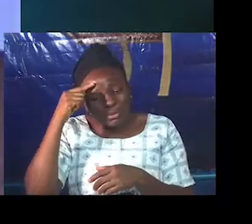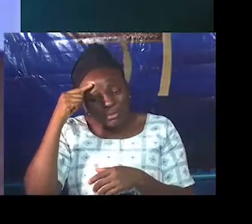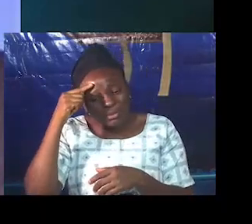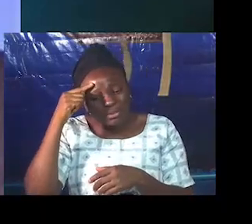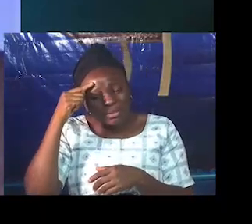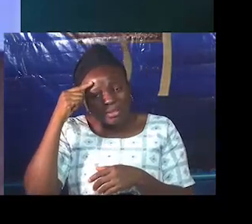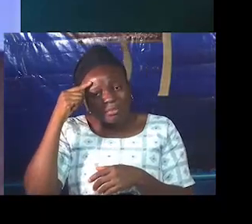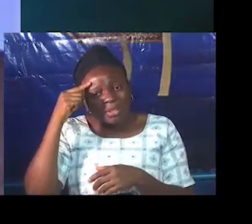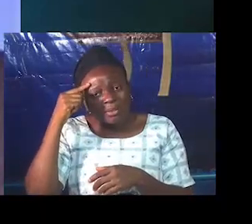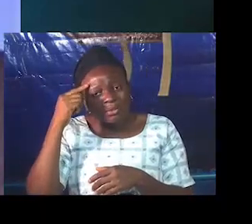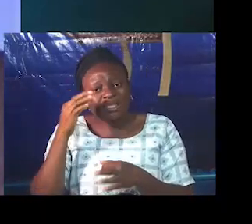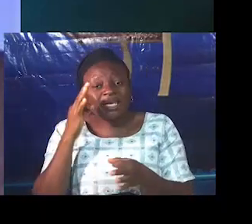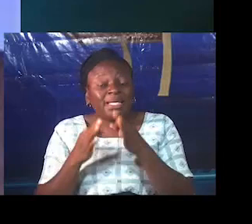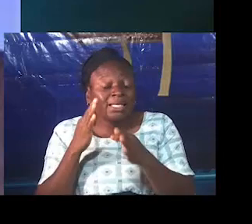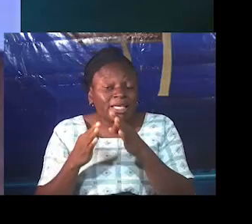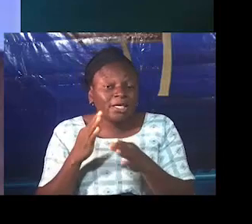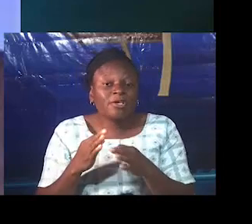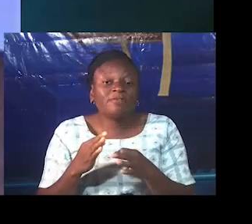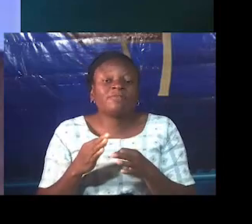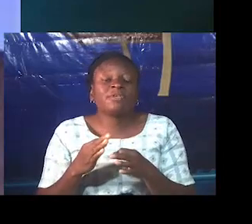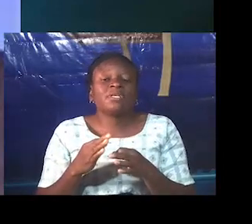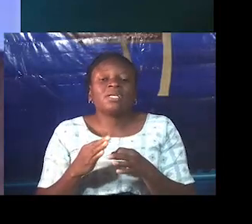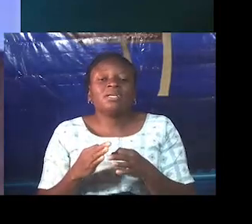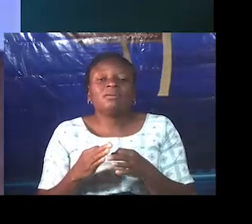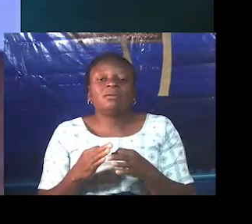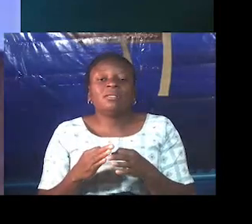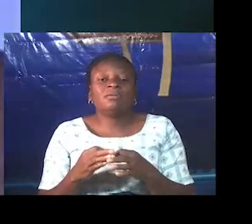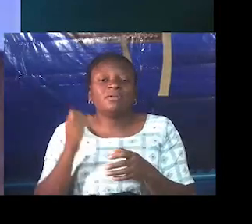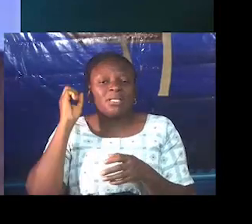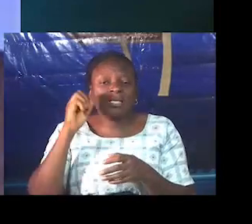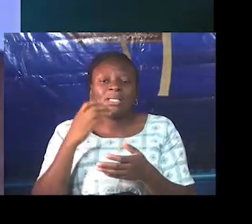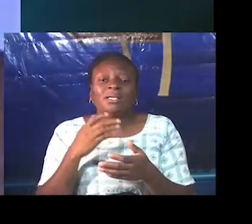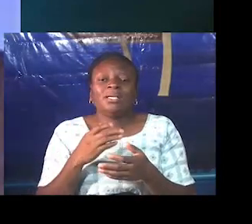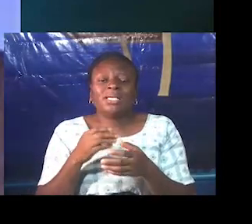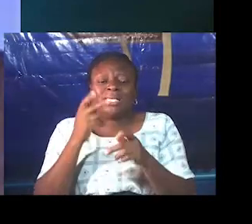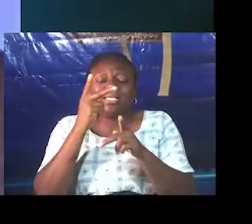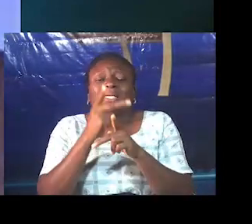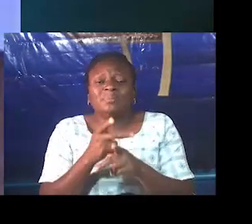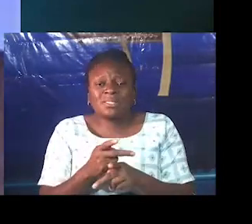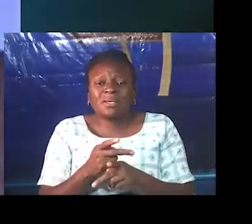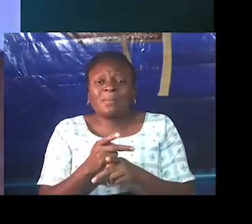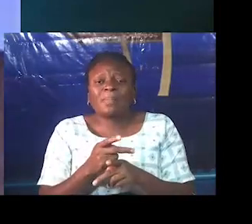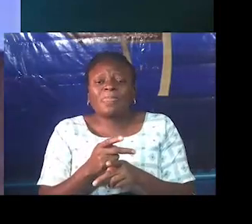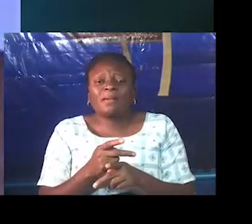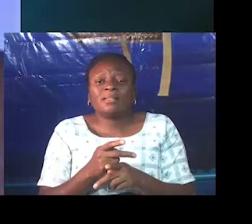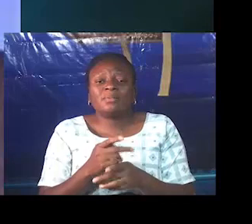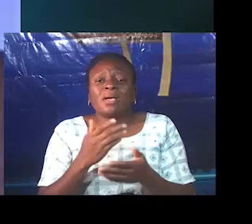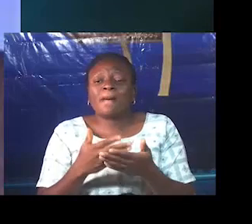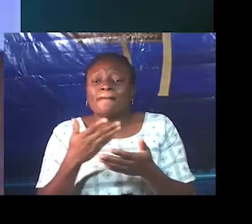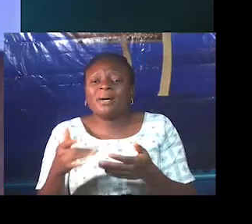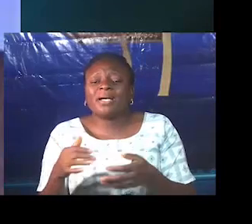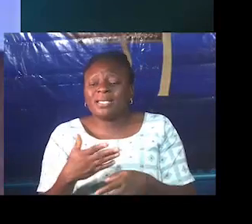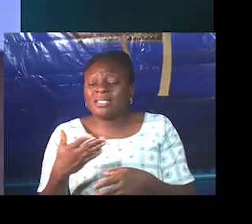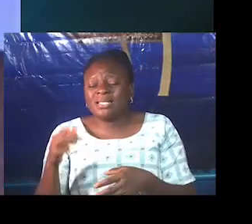refuse, so that you can be free to know the will of God. In the other time we were studying, I said, you